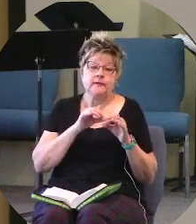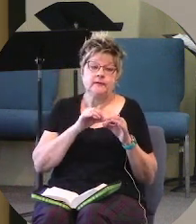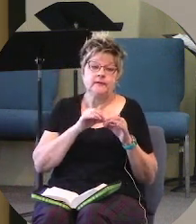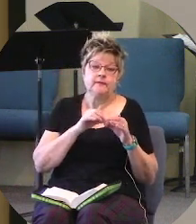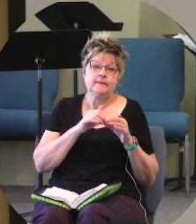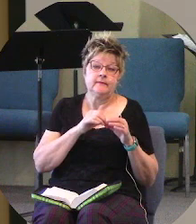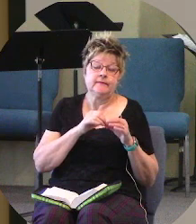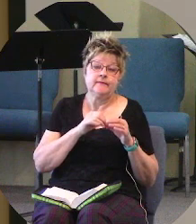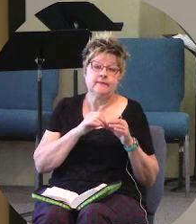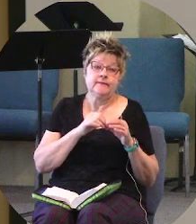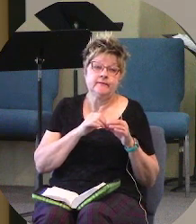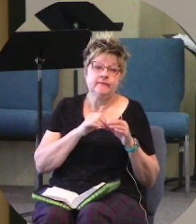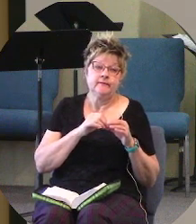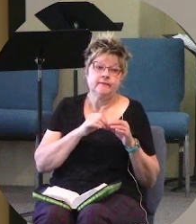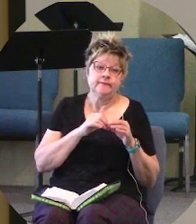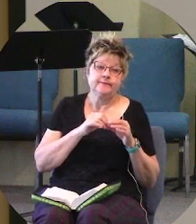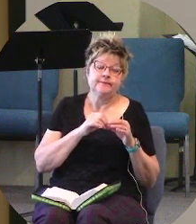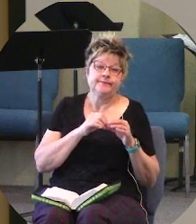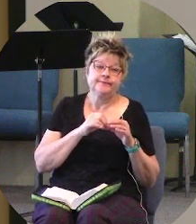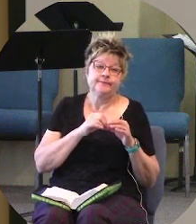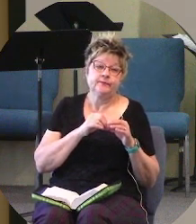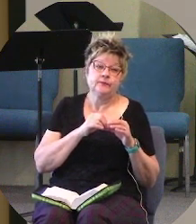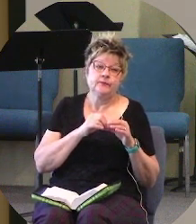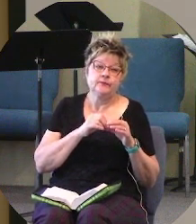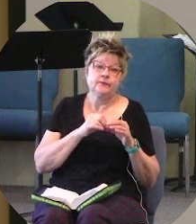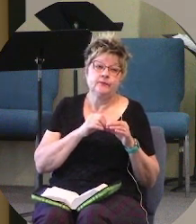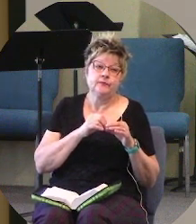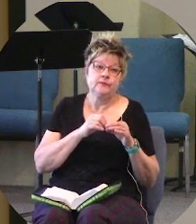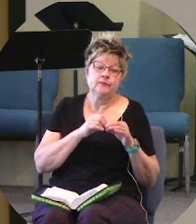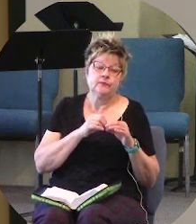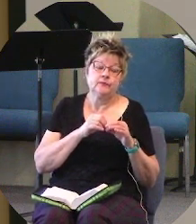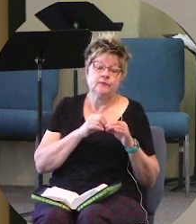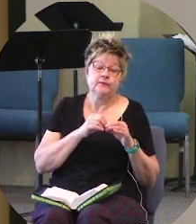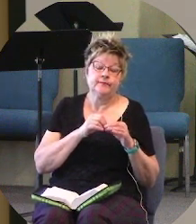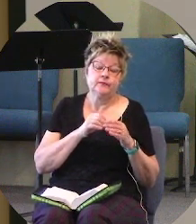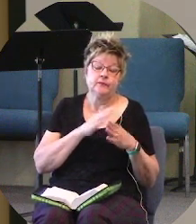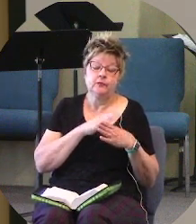The ends never justify the means if the means are wrong.